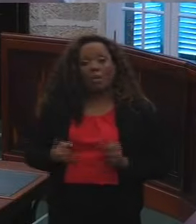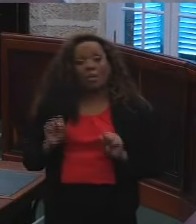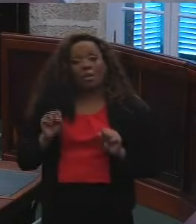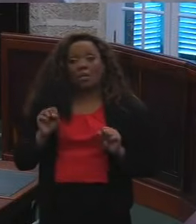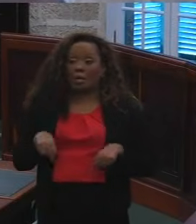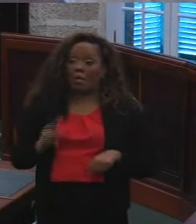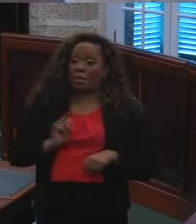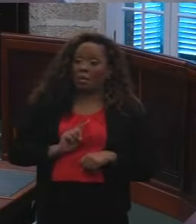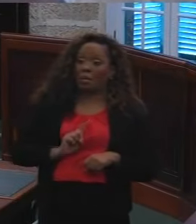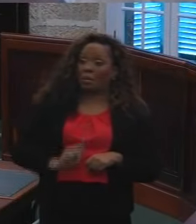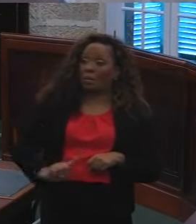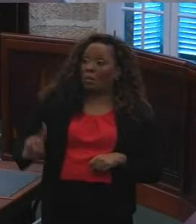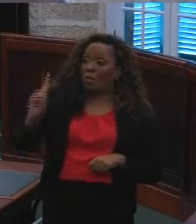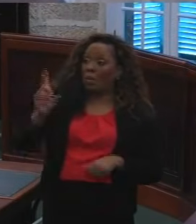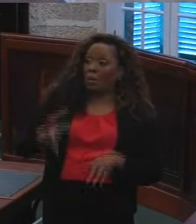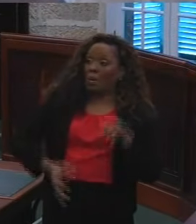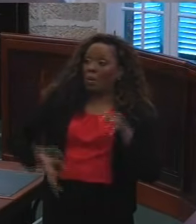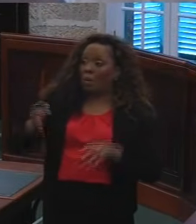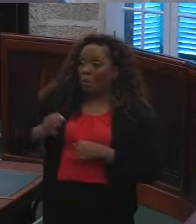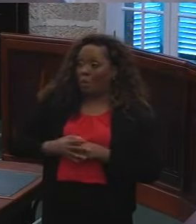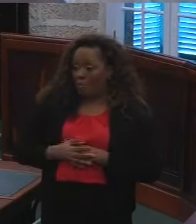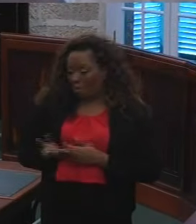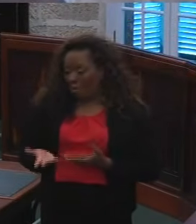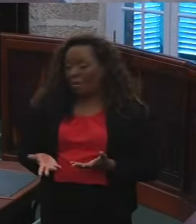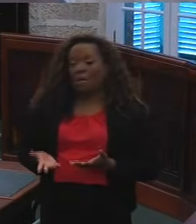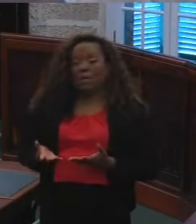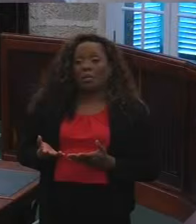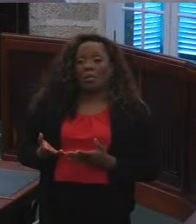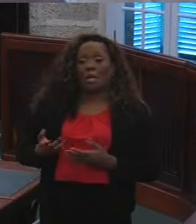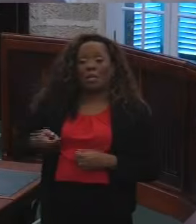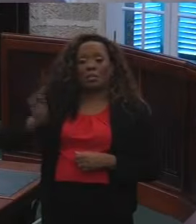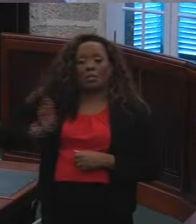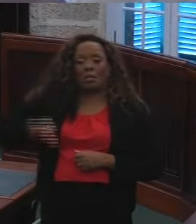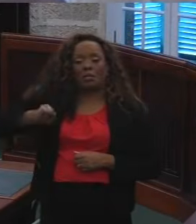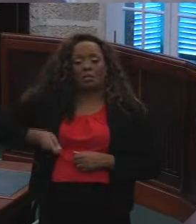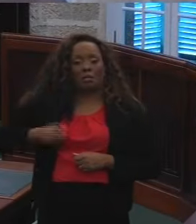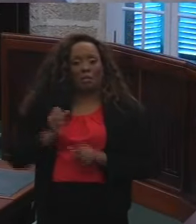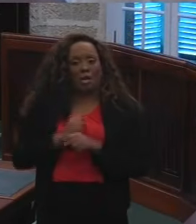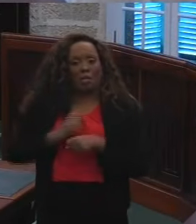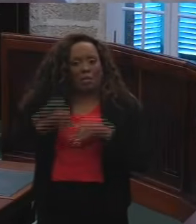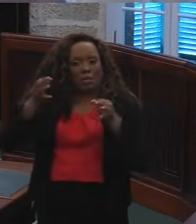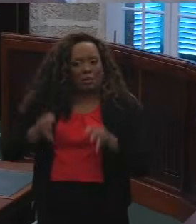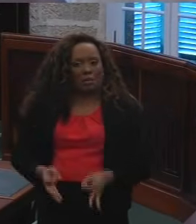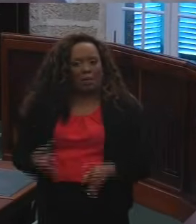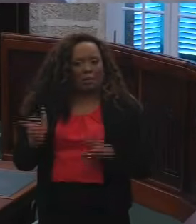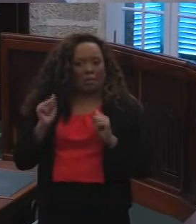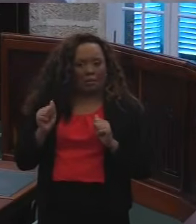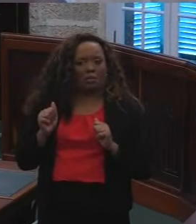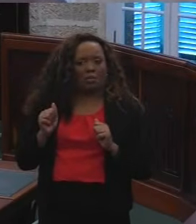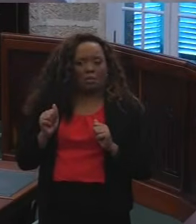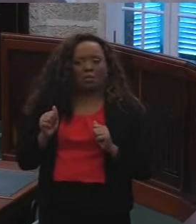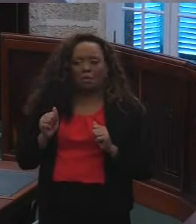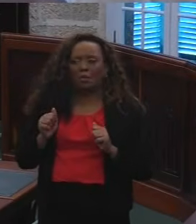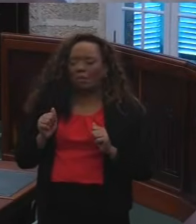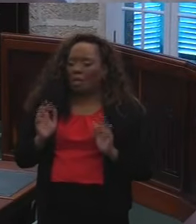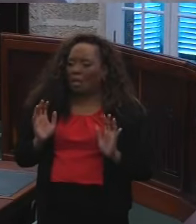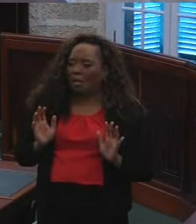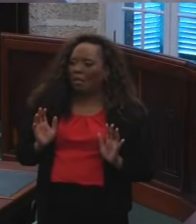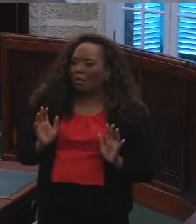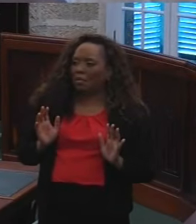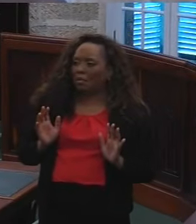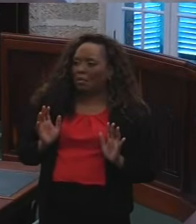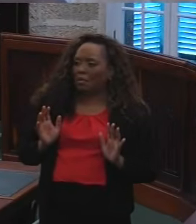expect a judgment within 14 days where the court can make the determination that the older person is